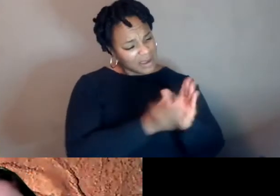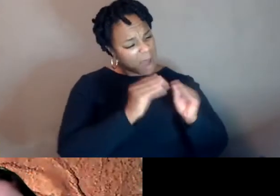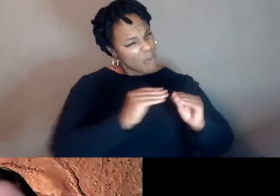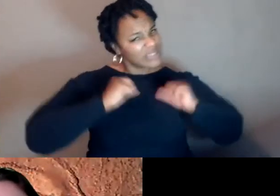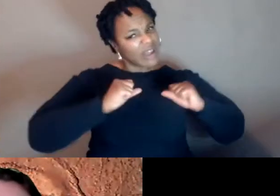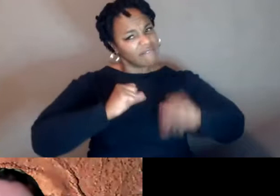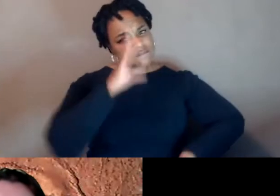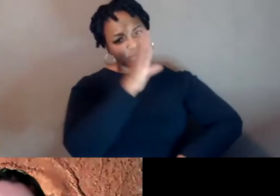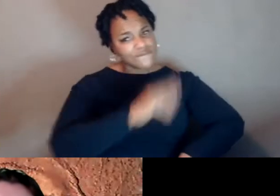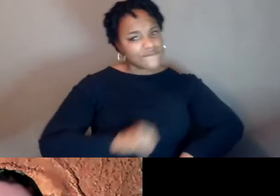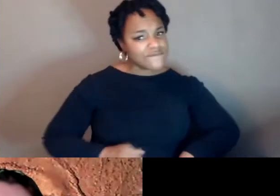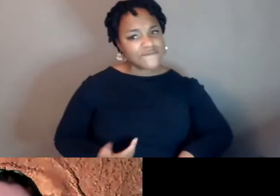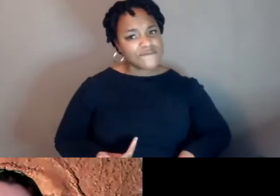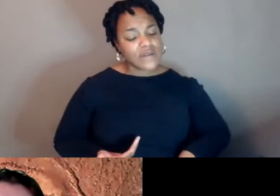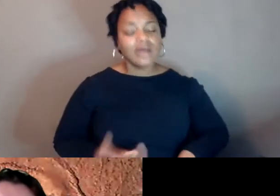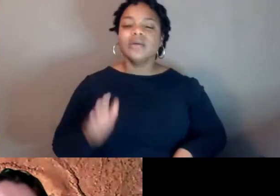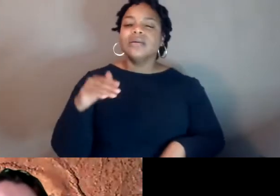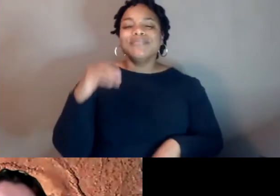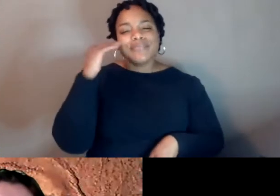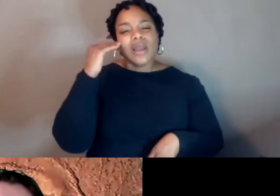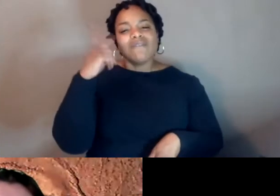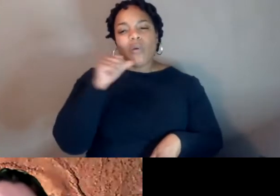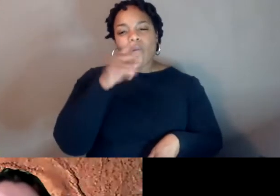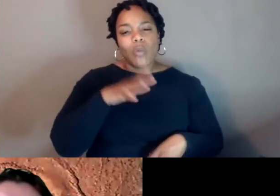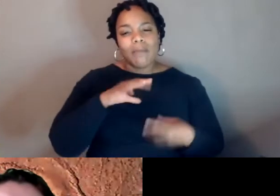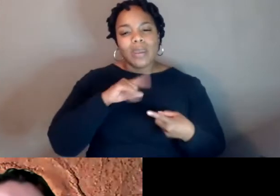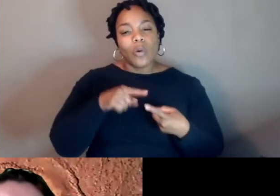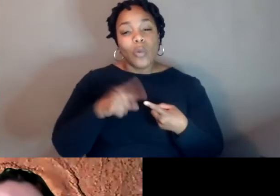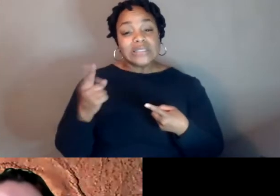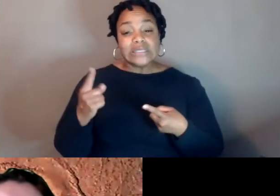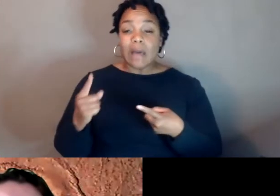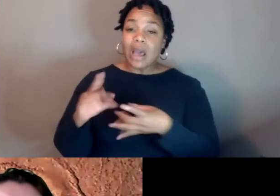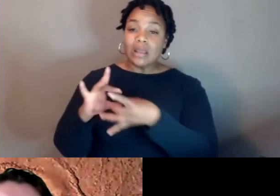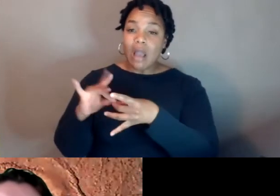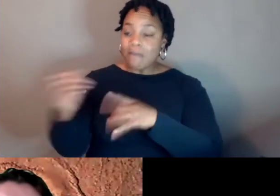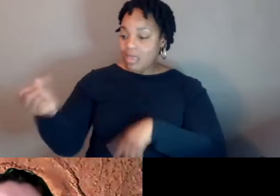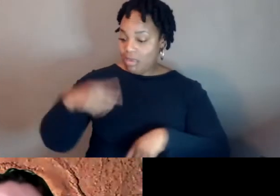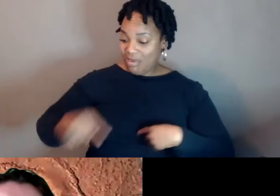when people offend us, our first reaction is